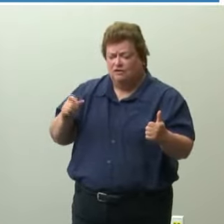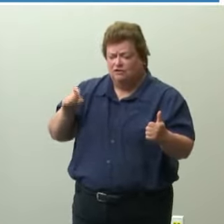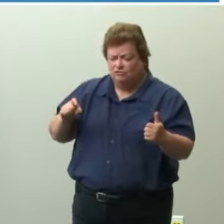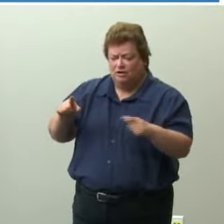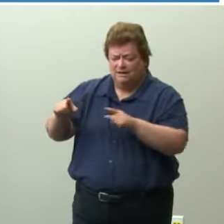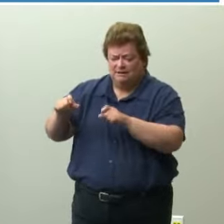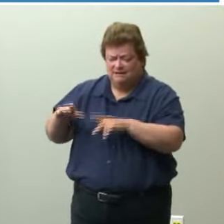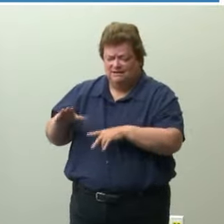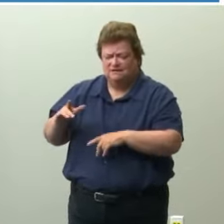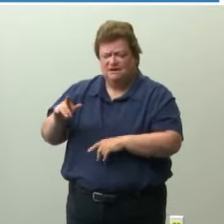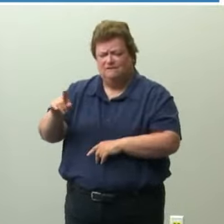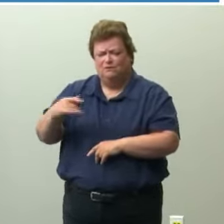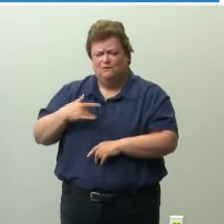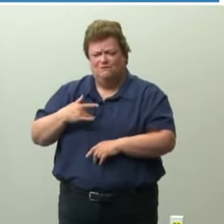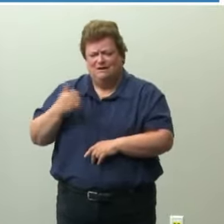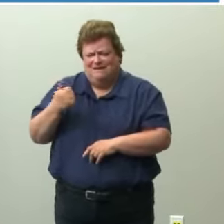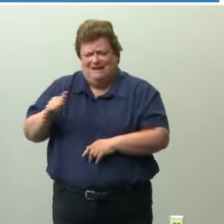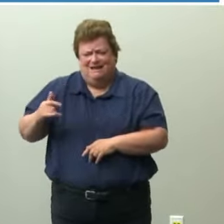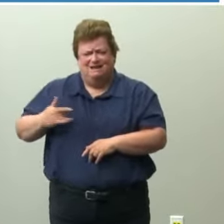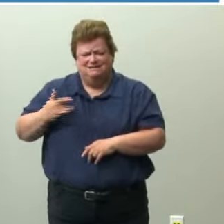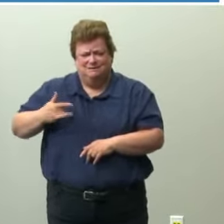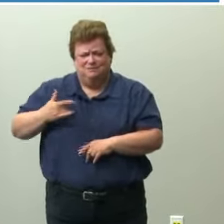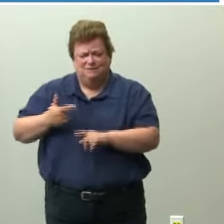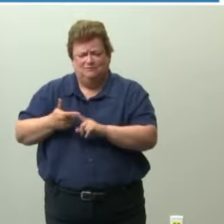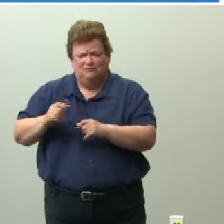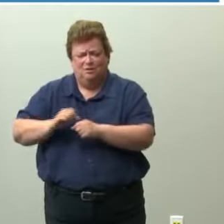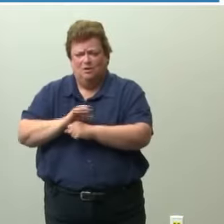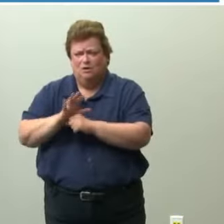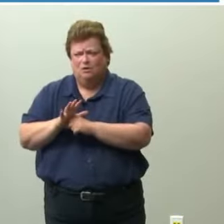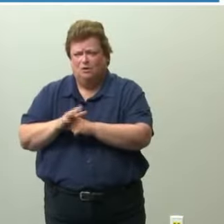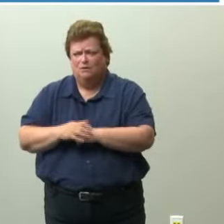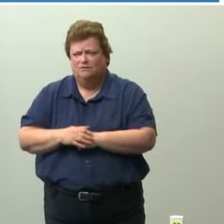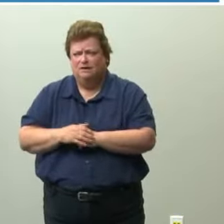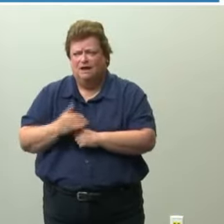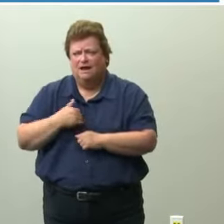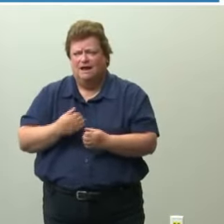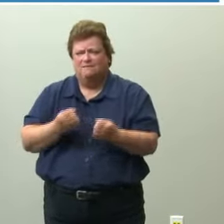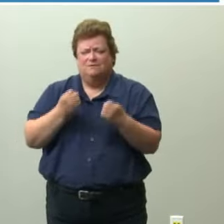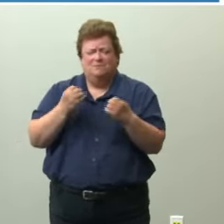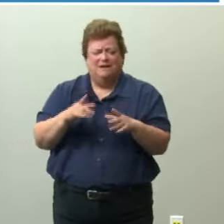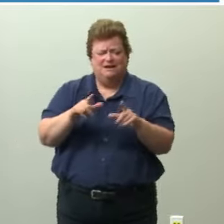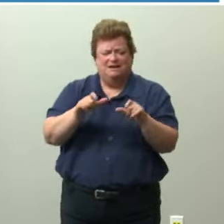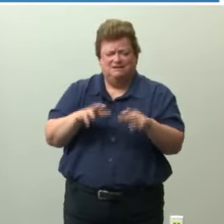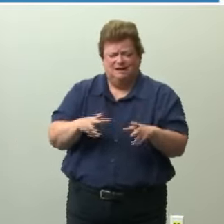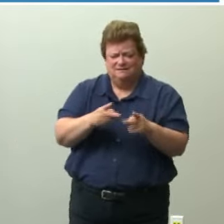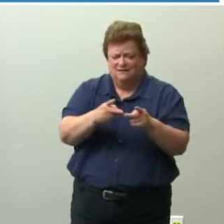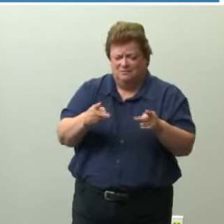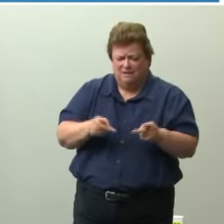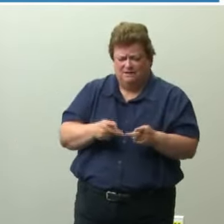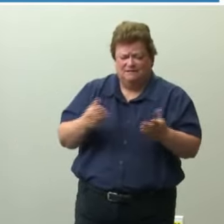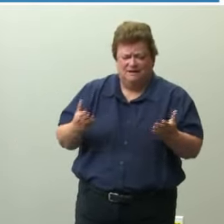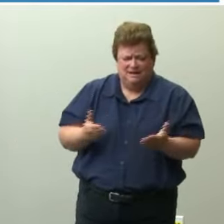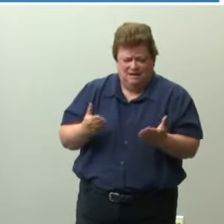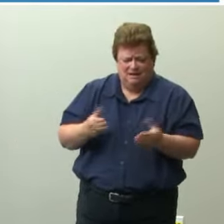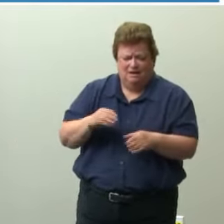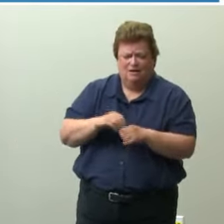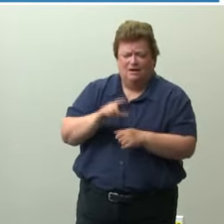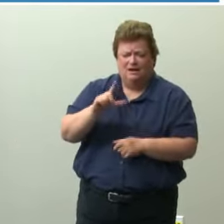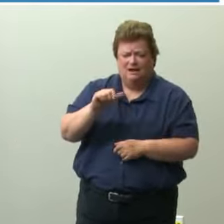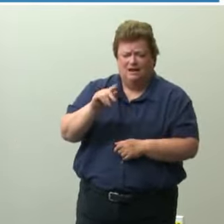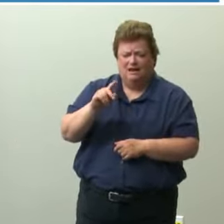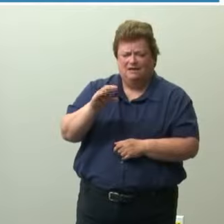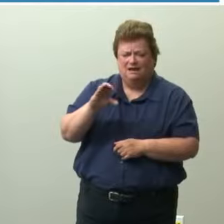have symptoms of COVID-19. There are many testing options still available in Lancaster